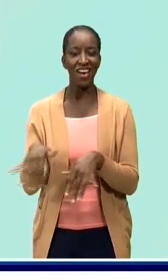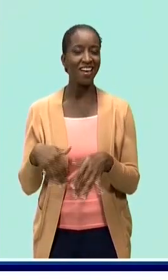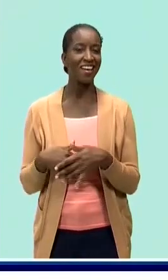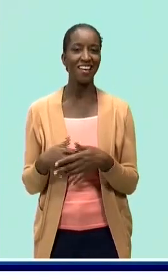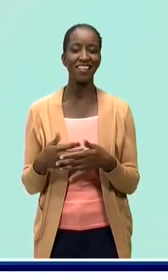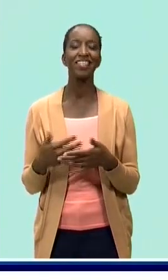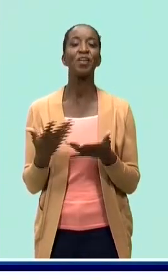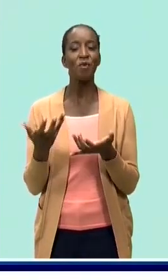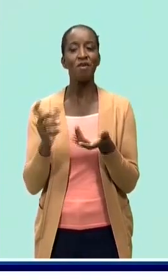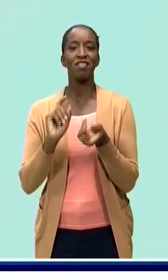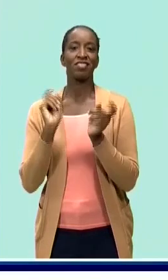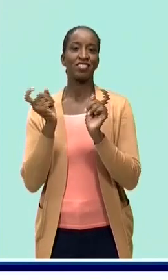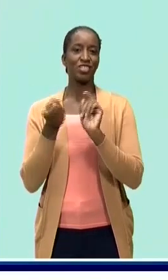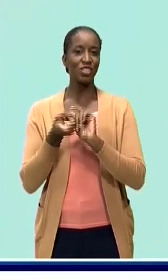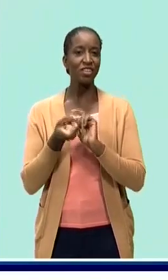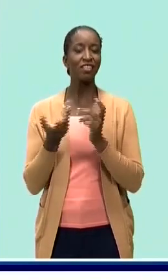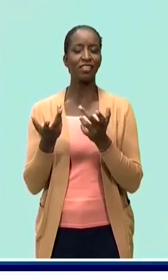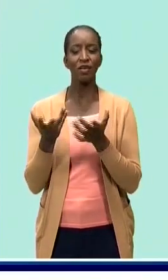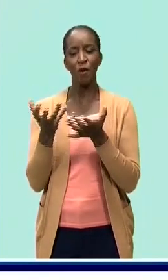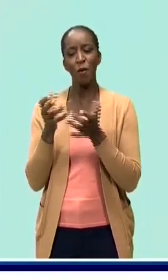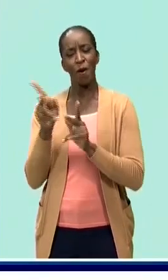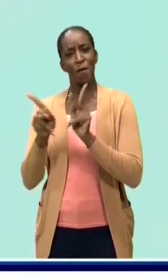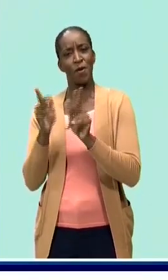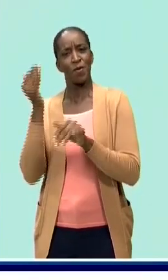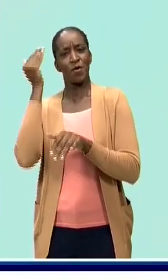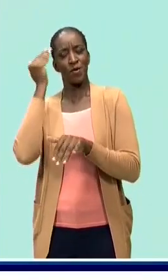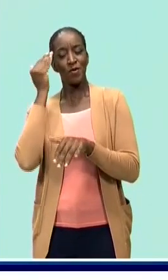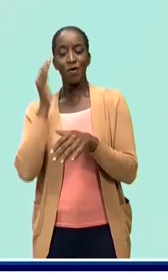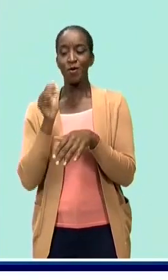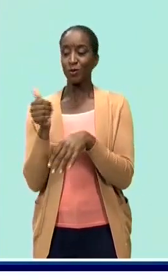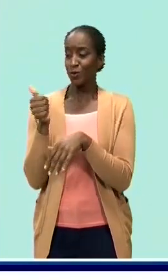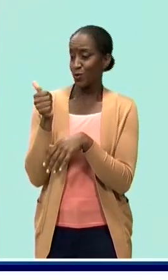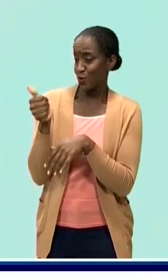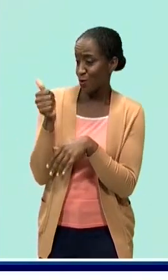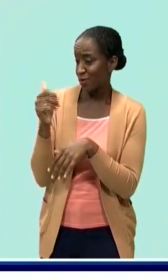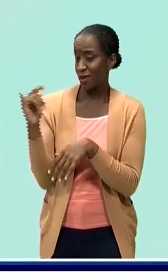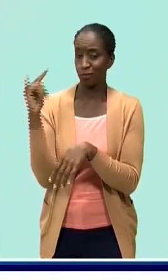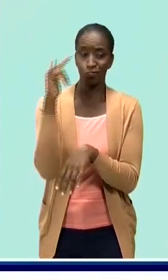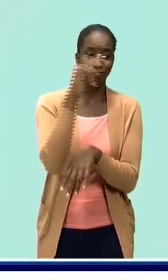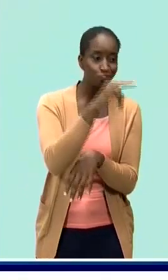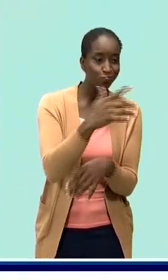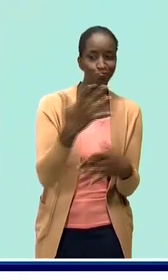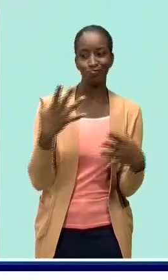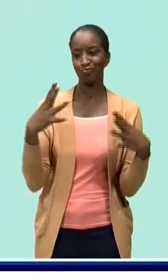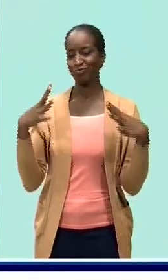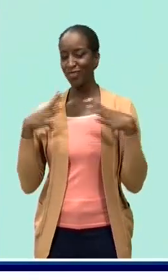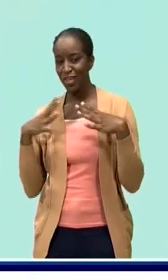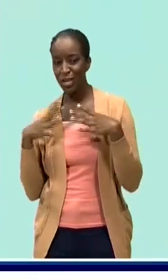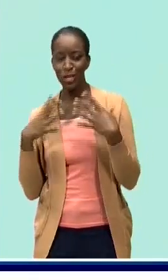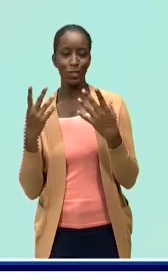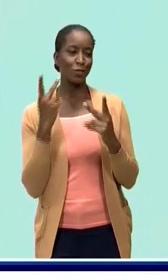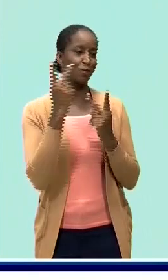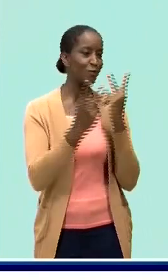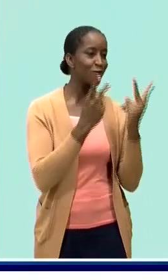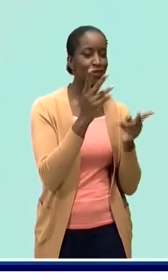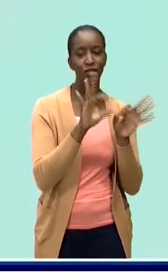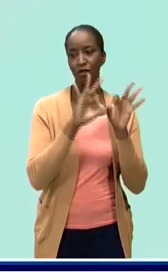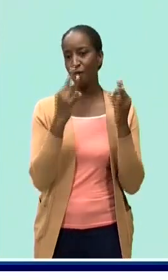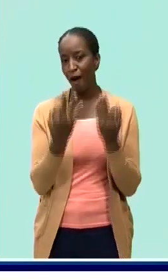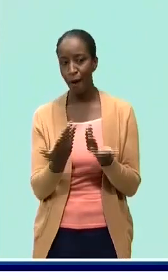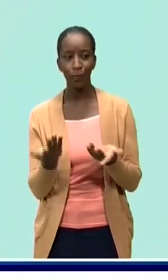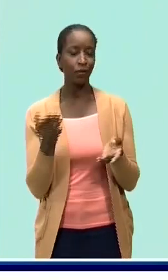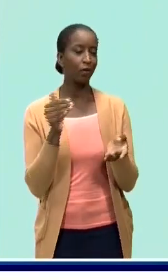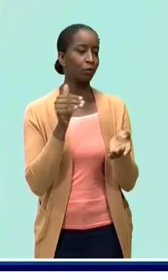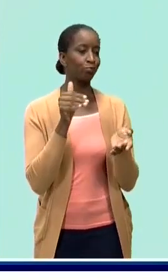give the citizens the assurance that the conduct of your personal business when you go on holiday or to visit family overseas or for medical